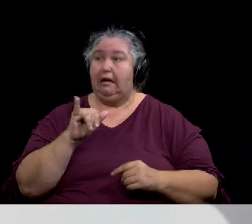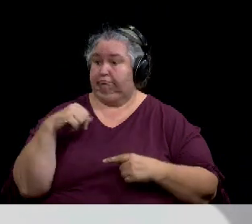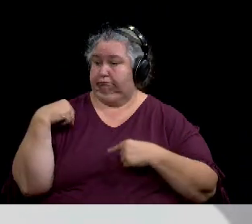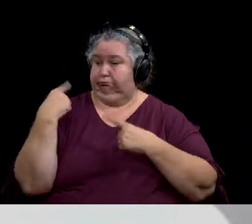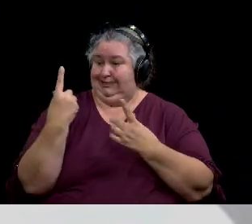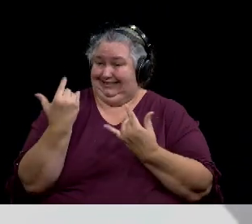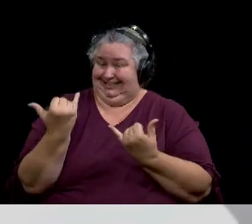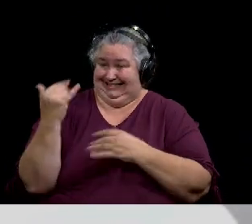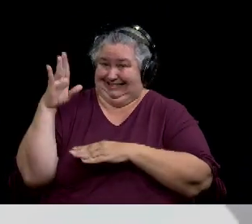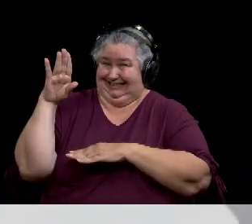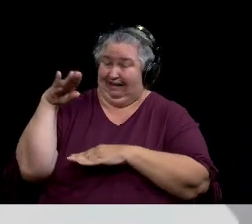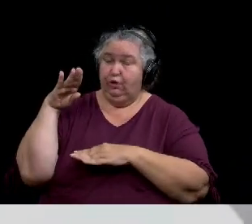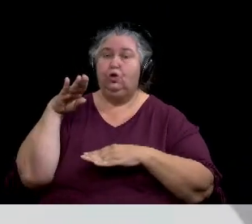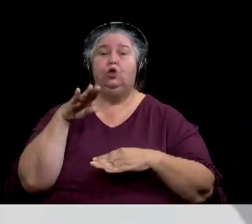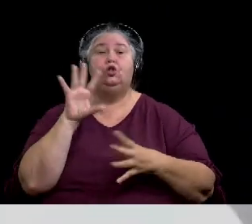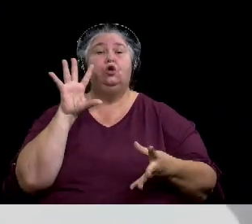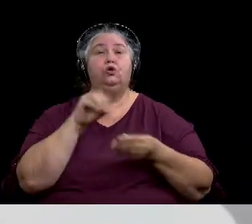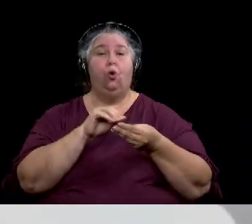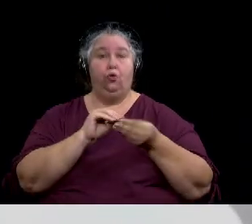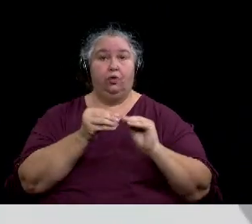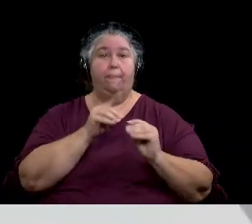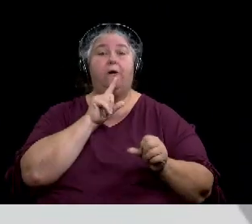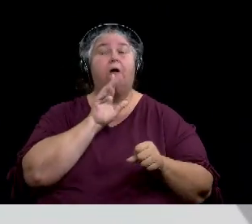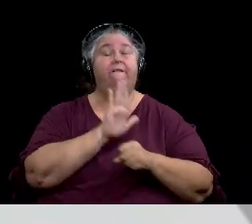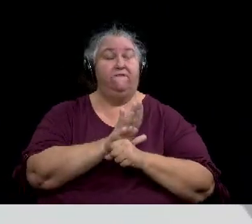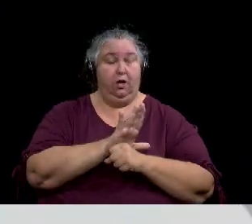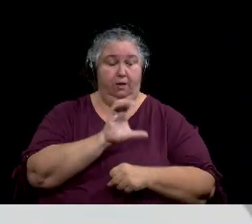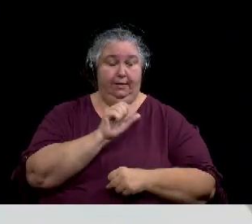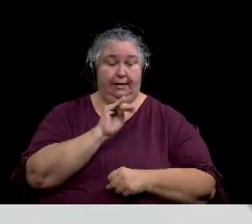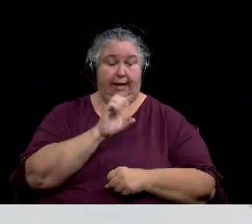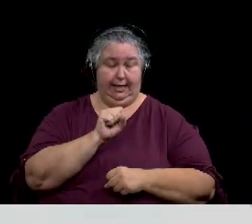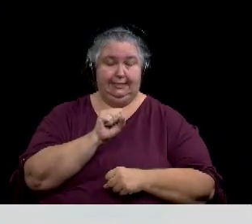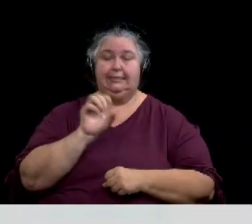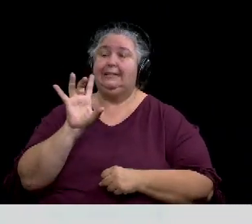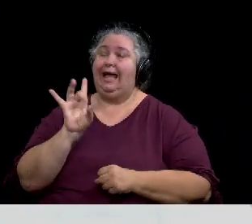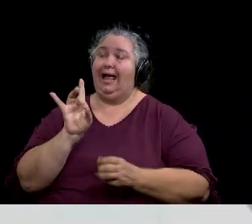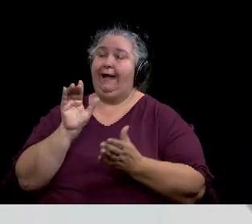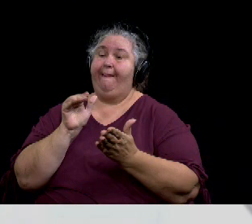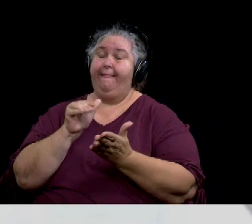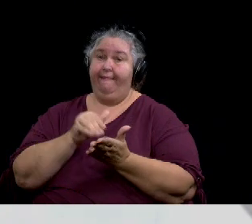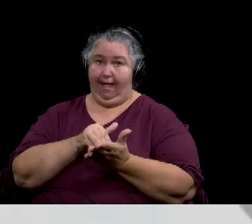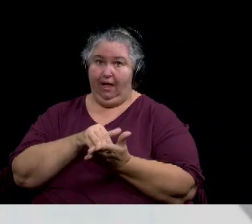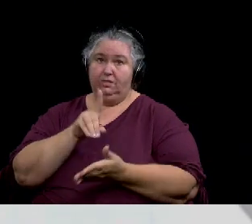Our total number of confirmed cases to date is